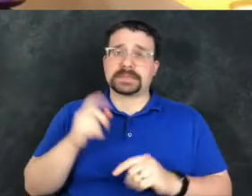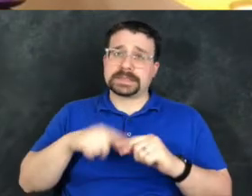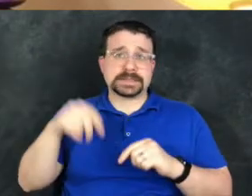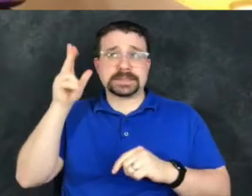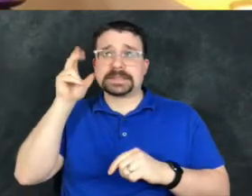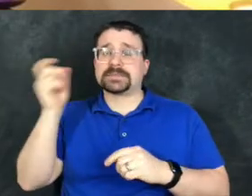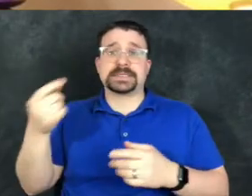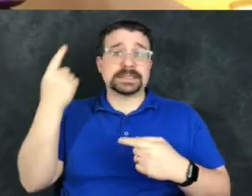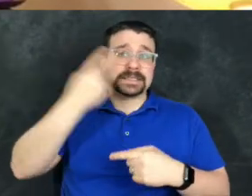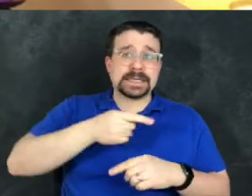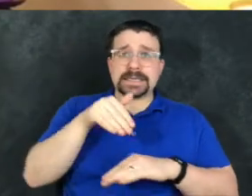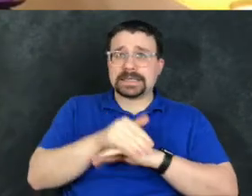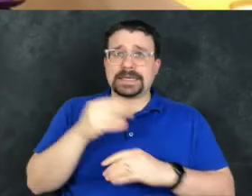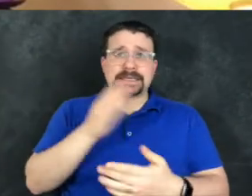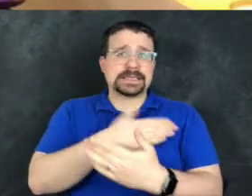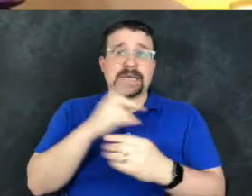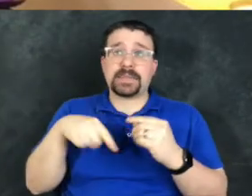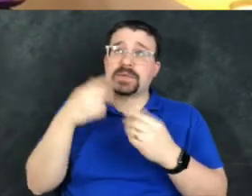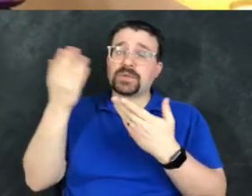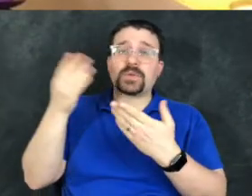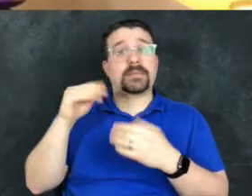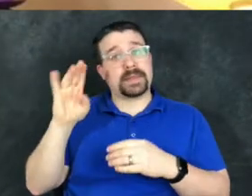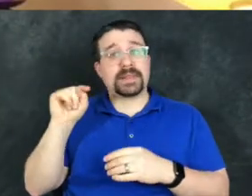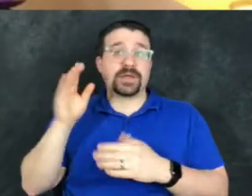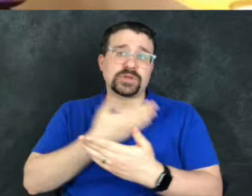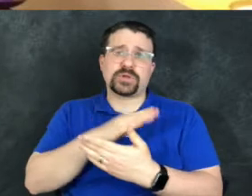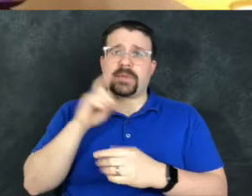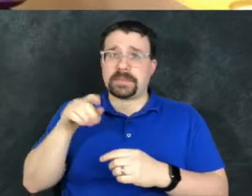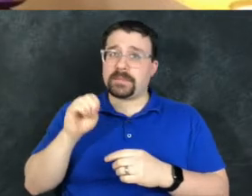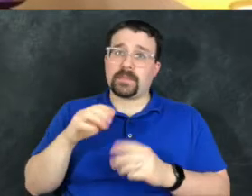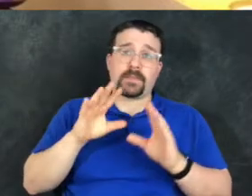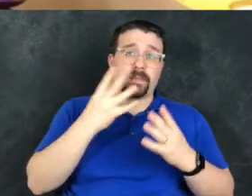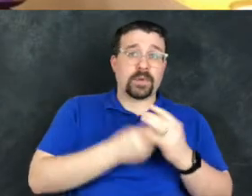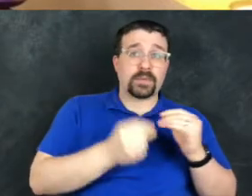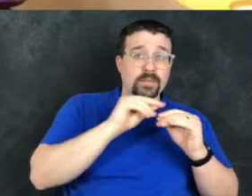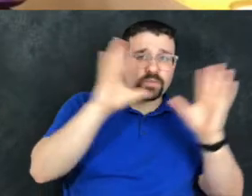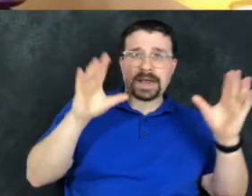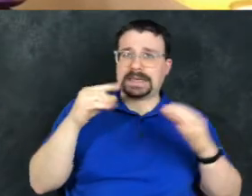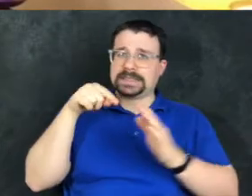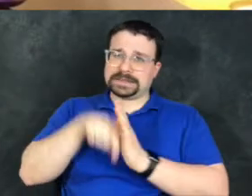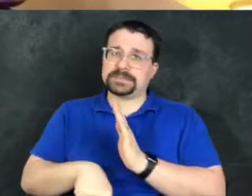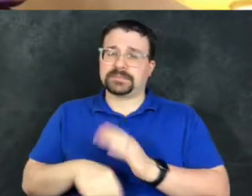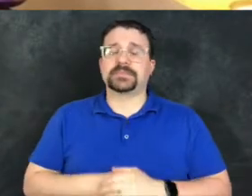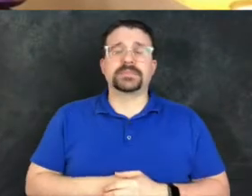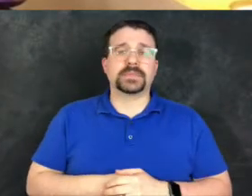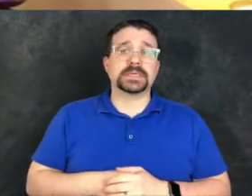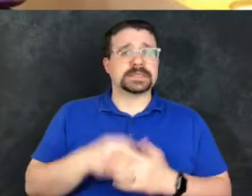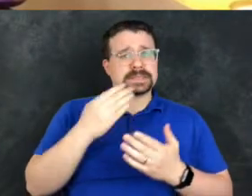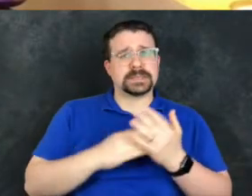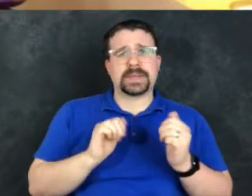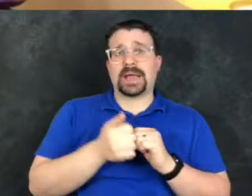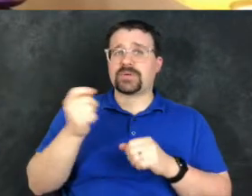magnificent. We cannot hear what day and night are singing about you, though their song must be both bright and